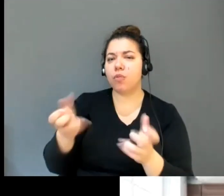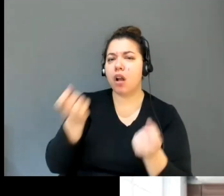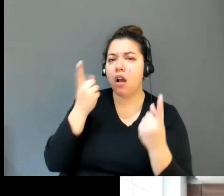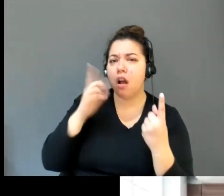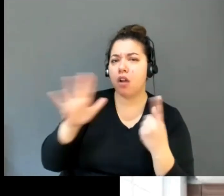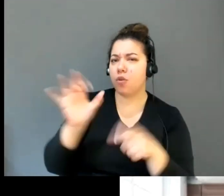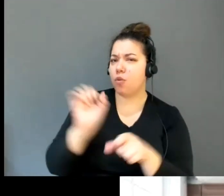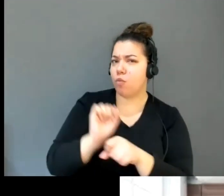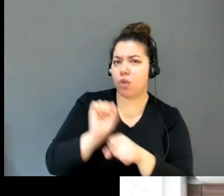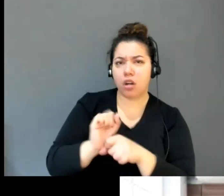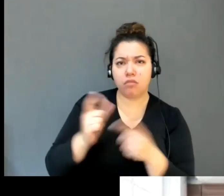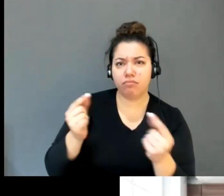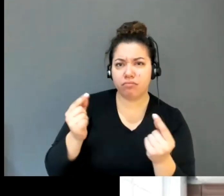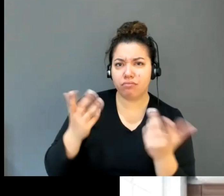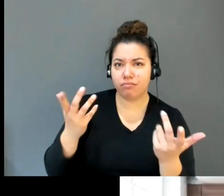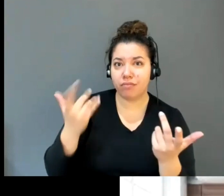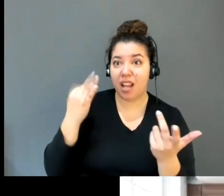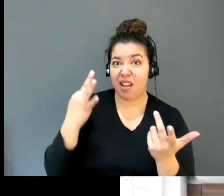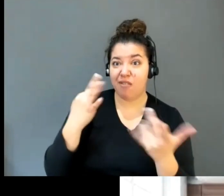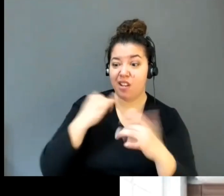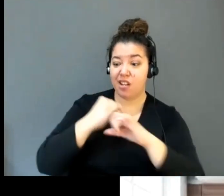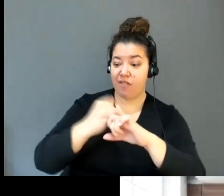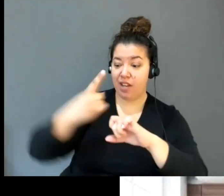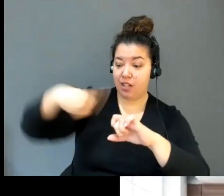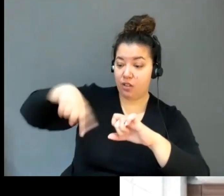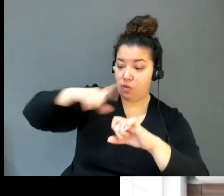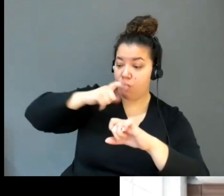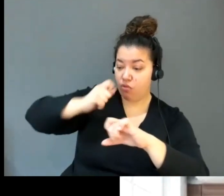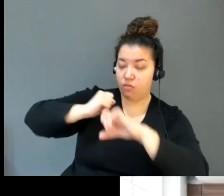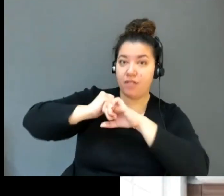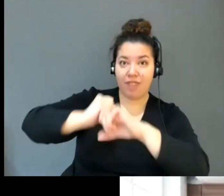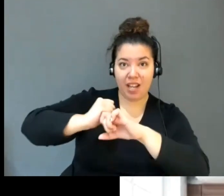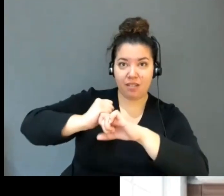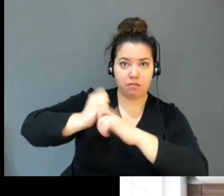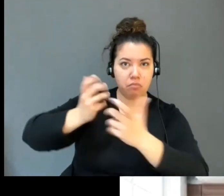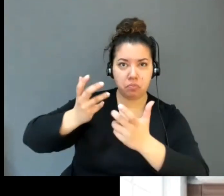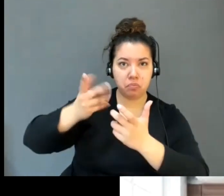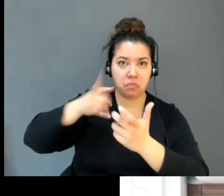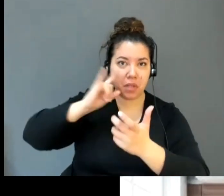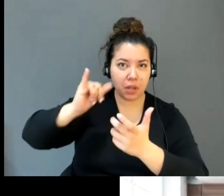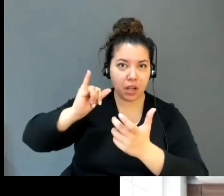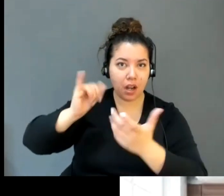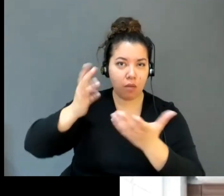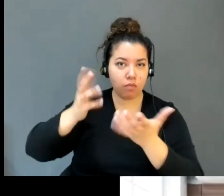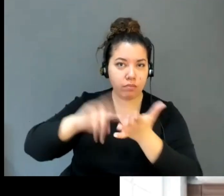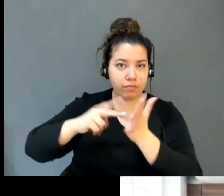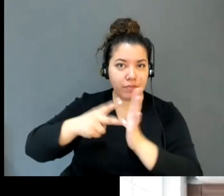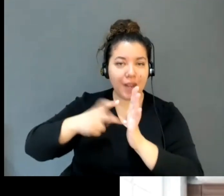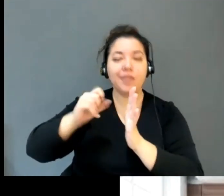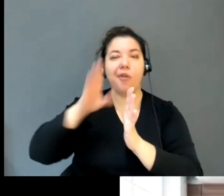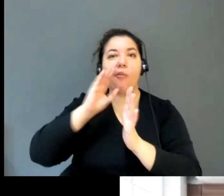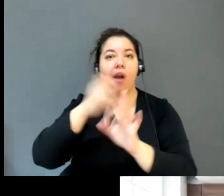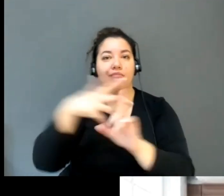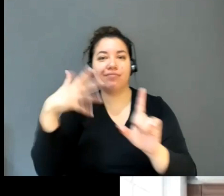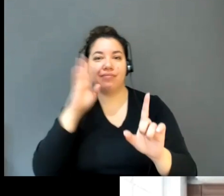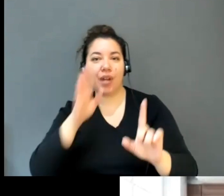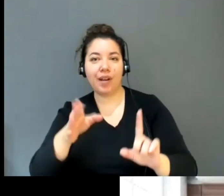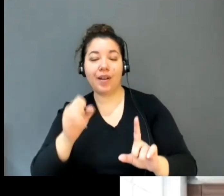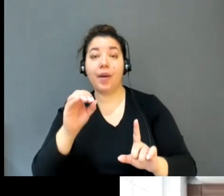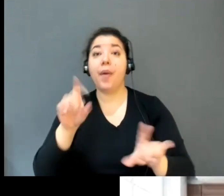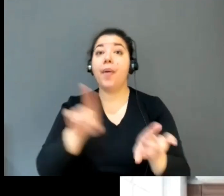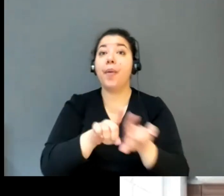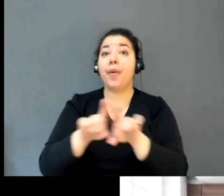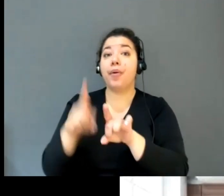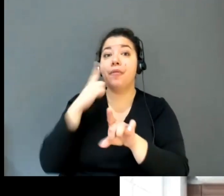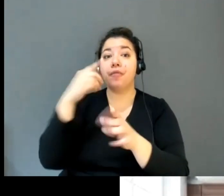what are you, when you're defending those who defend, which I love that, what does it actually look like? And we're going to get into that. And by the way, as to that point, for the